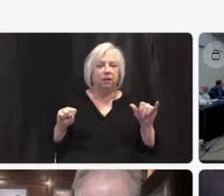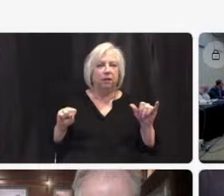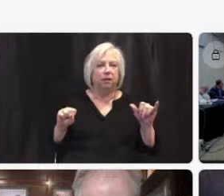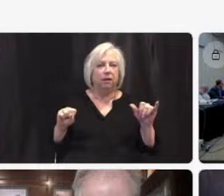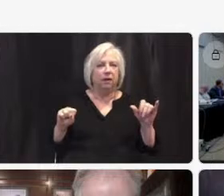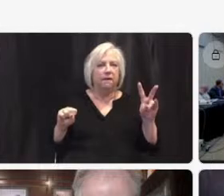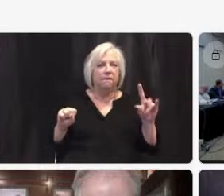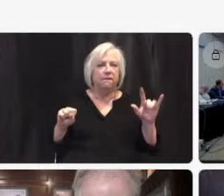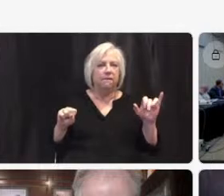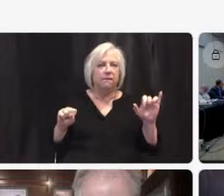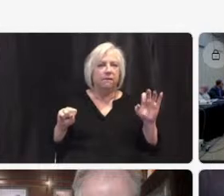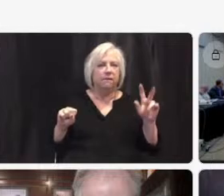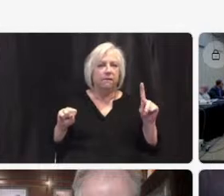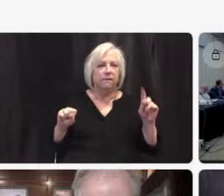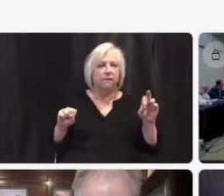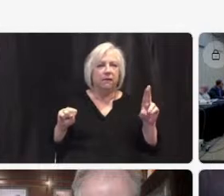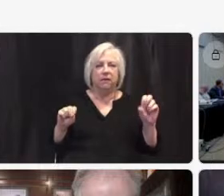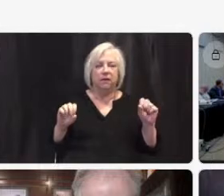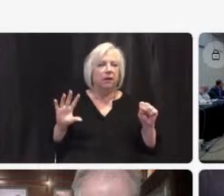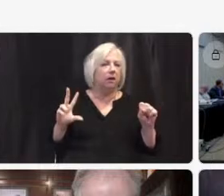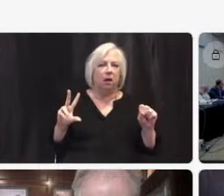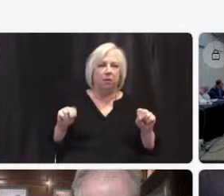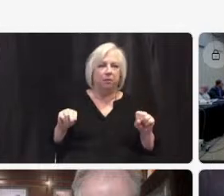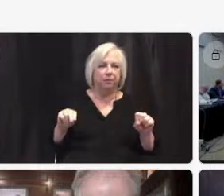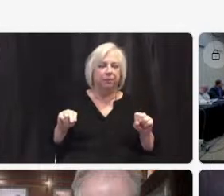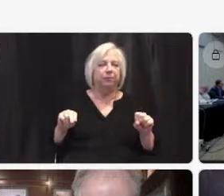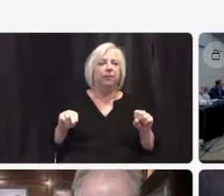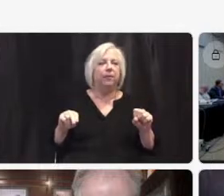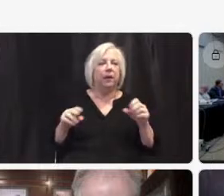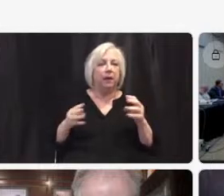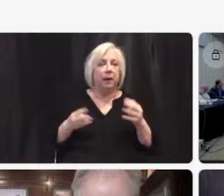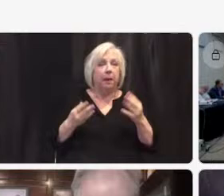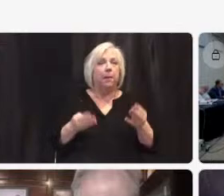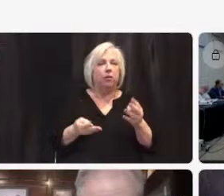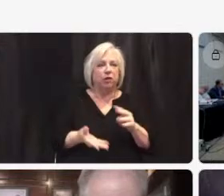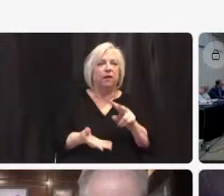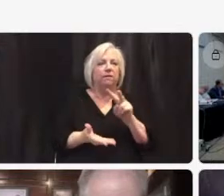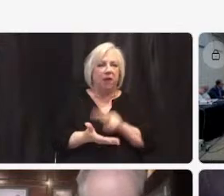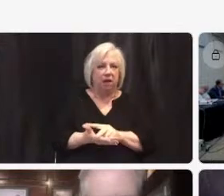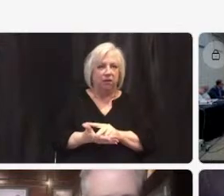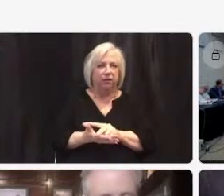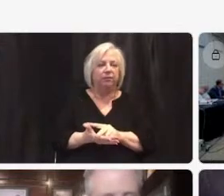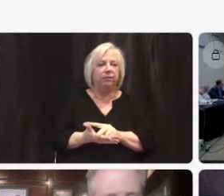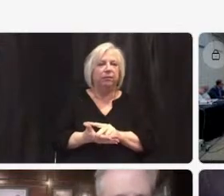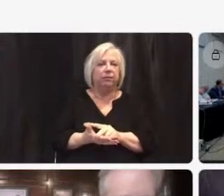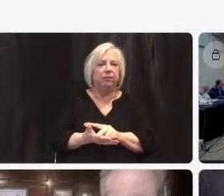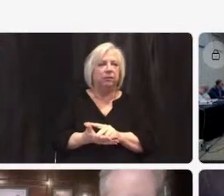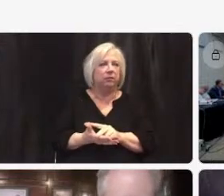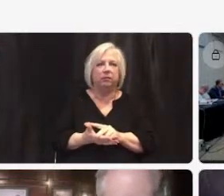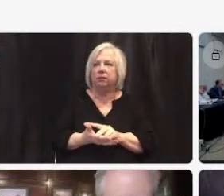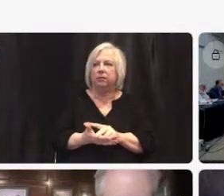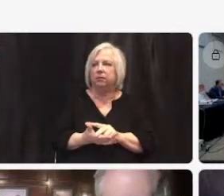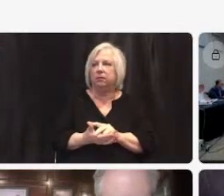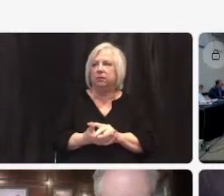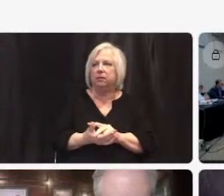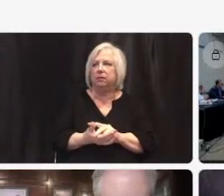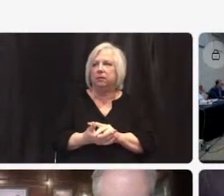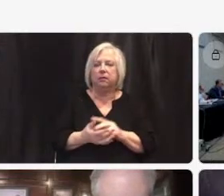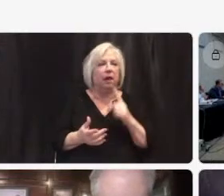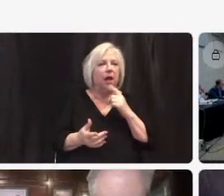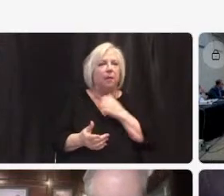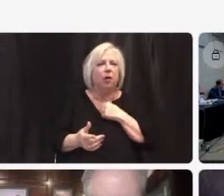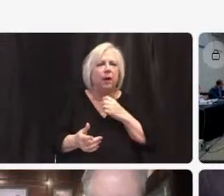And Vickers? No. Motion fails. I'm sorry. Commissioner